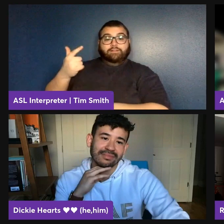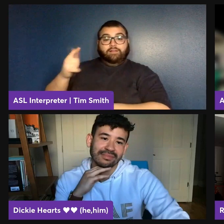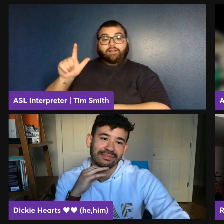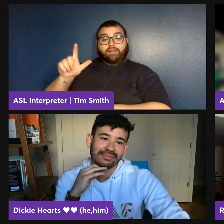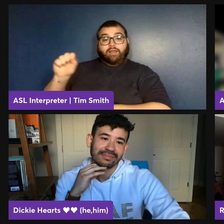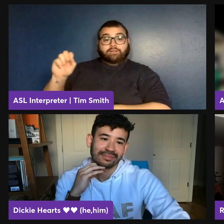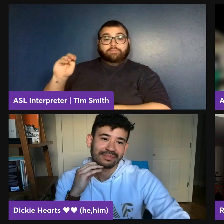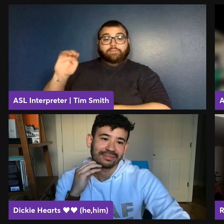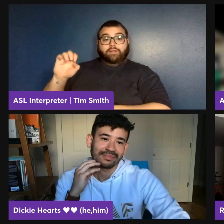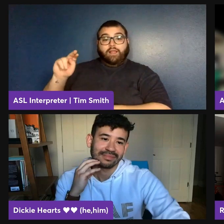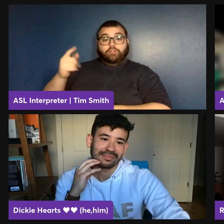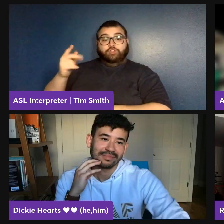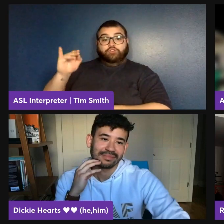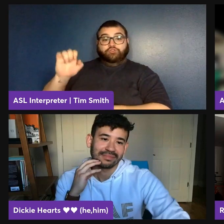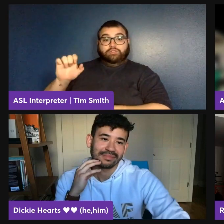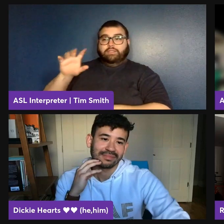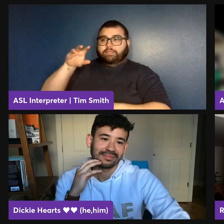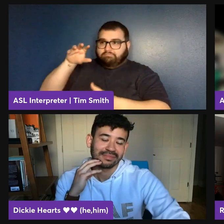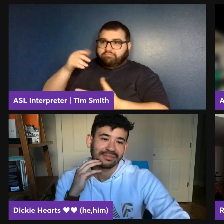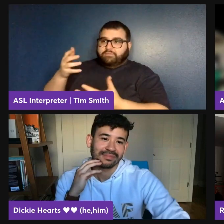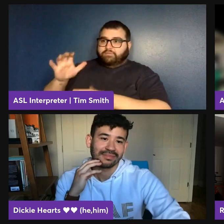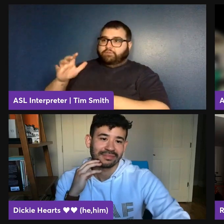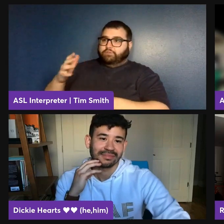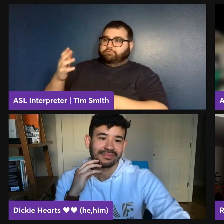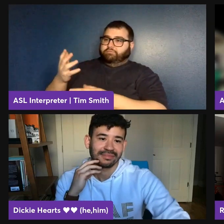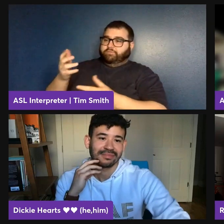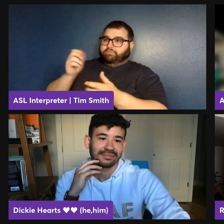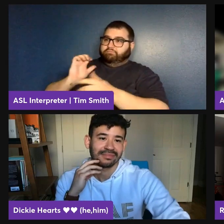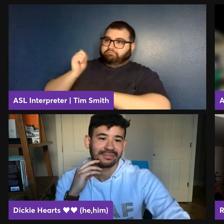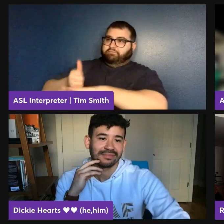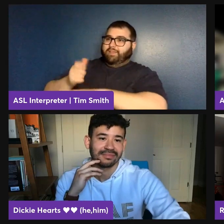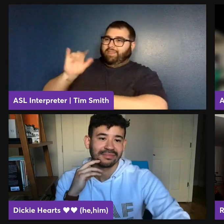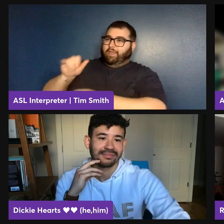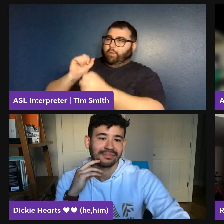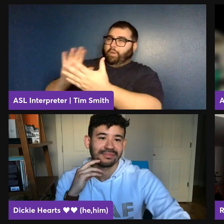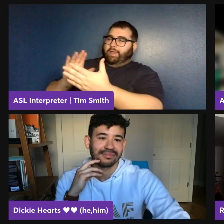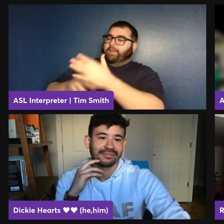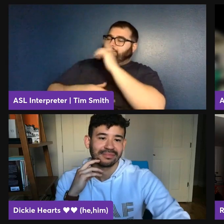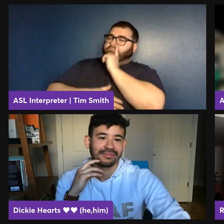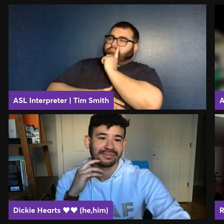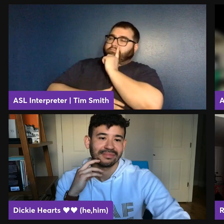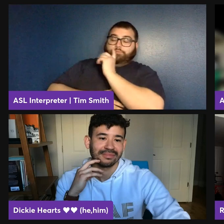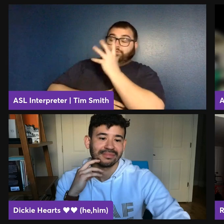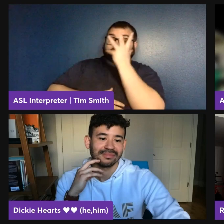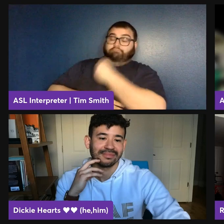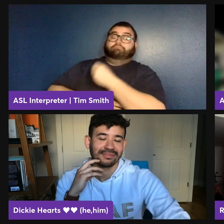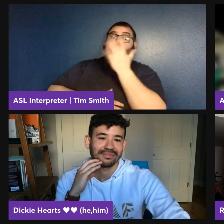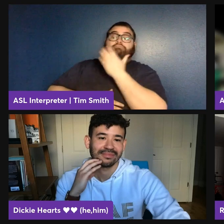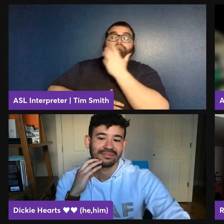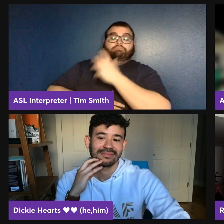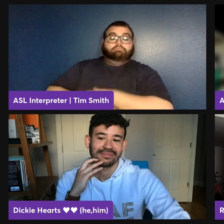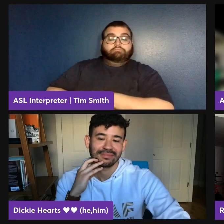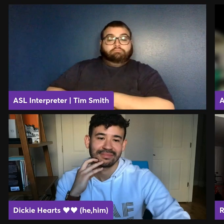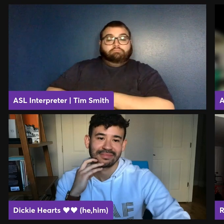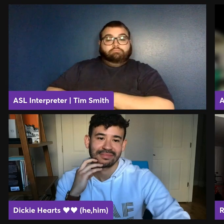way, particularly that scene between Laura and the gentleman caller, was a